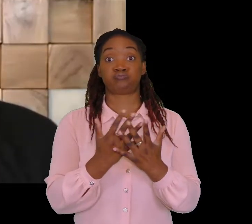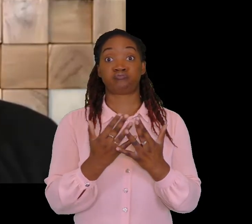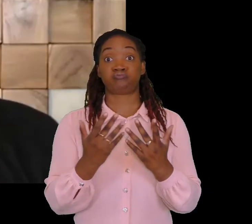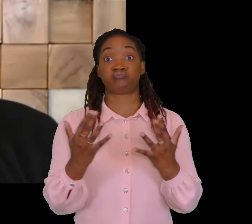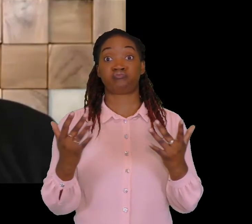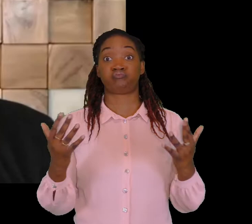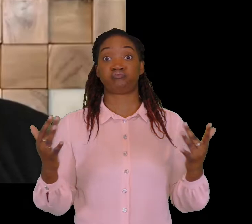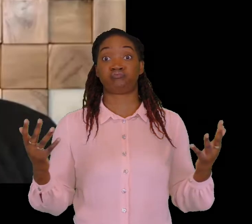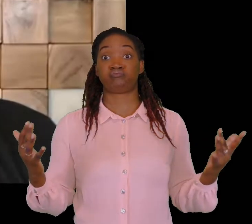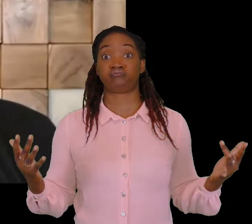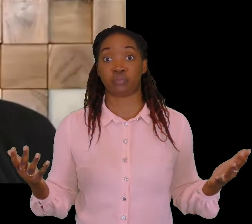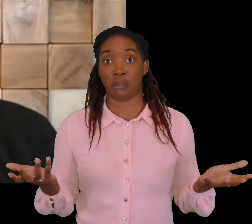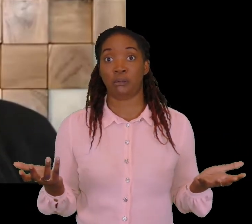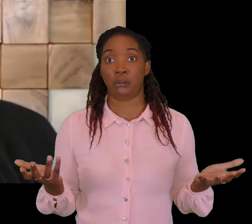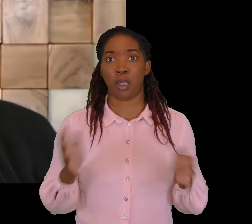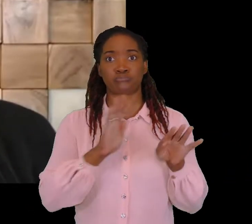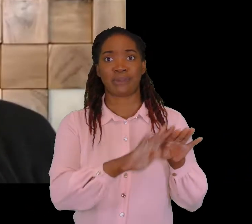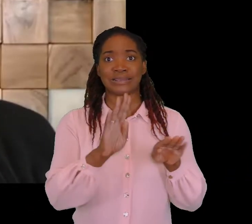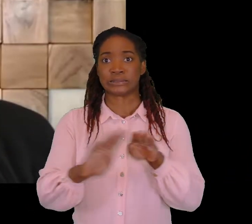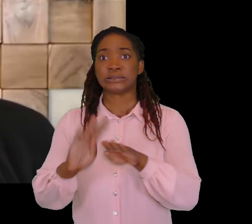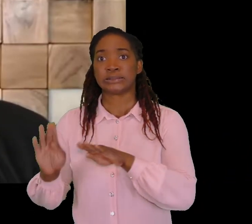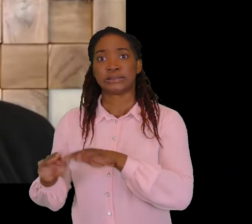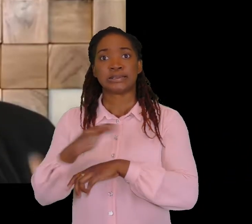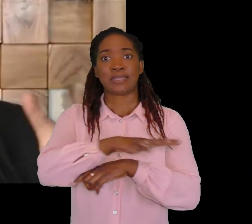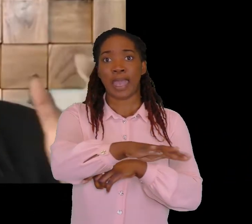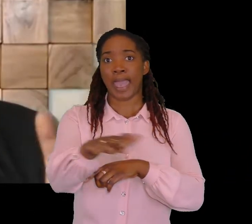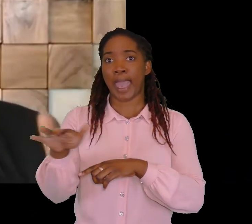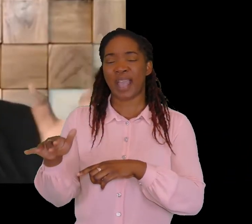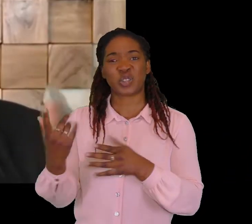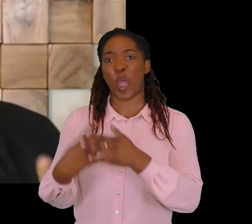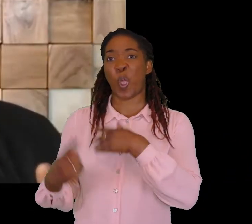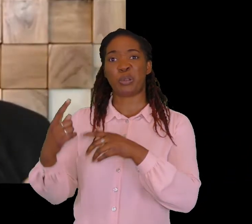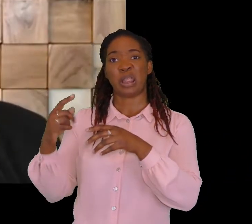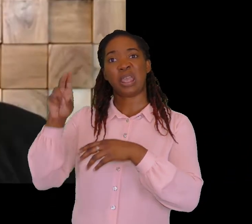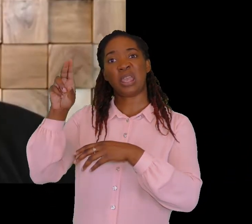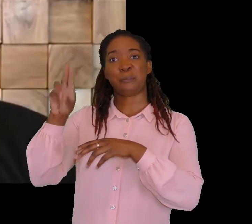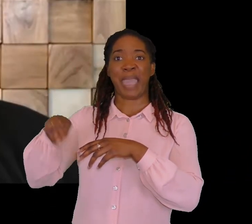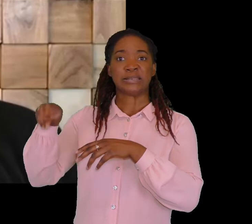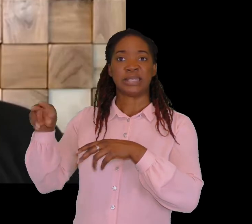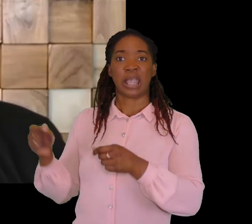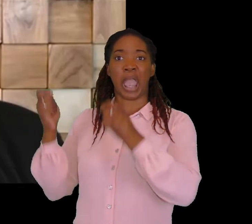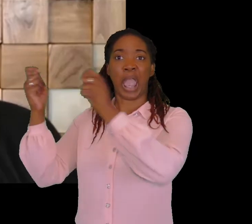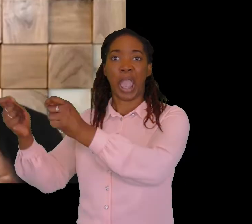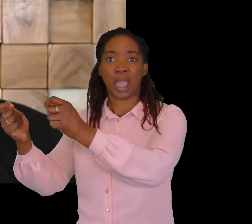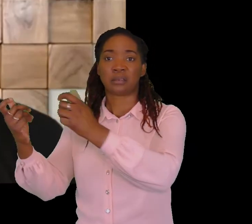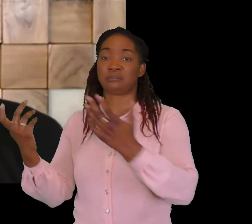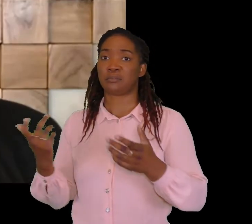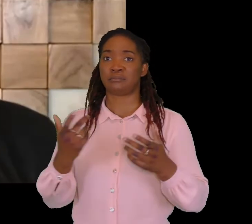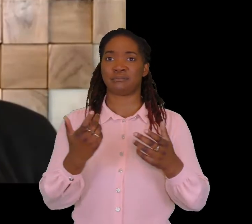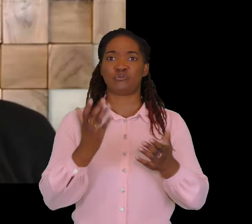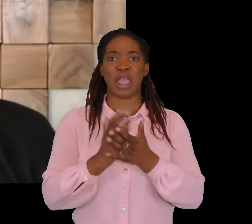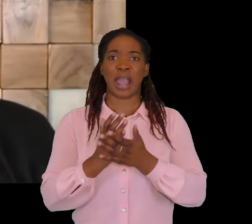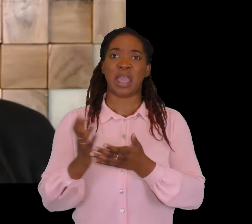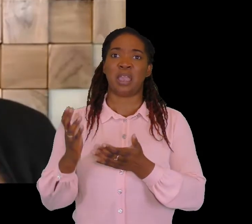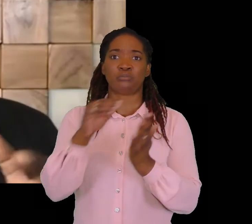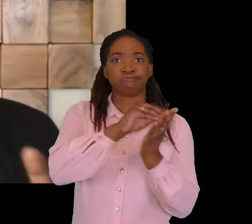described that, there was a plethora of practices, right? It wasn't just about hanging things on walls. It was about archiving, about documenting.